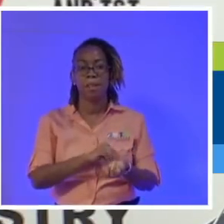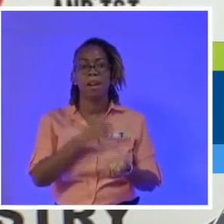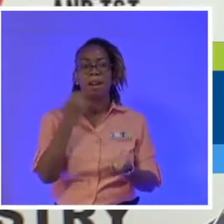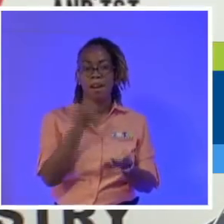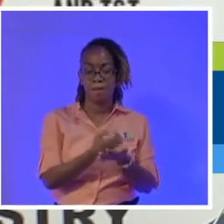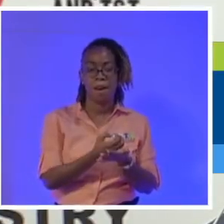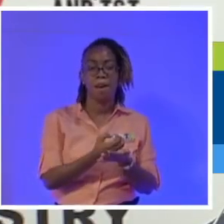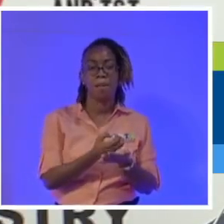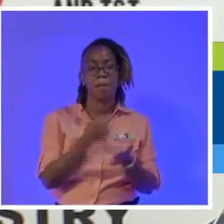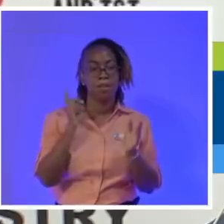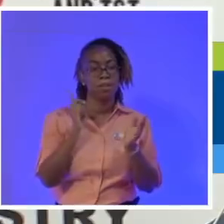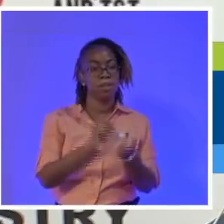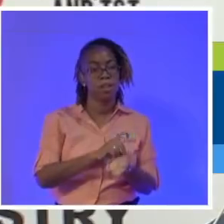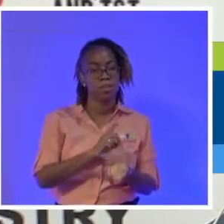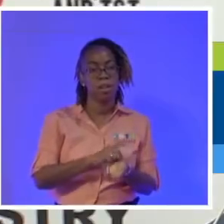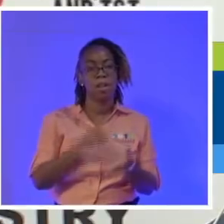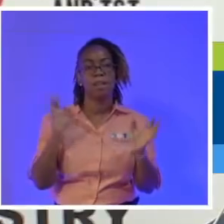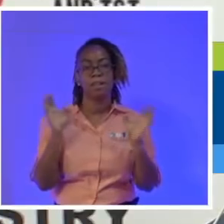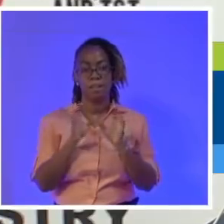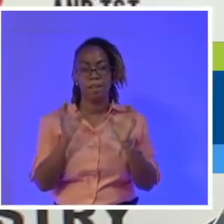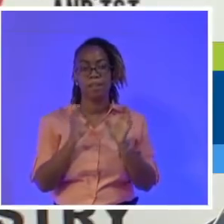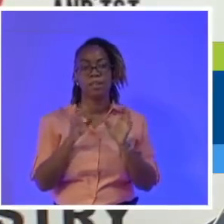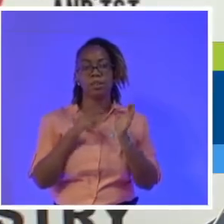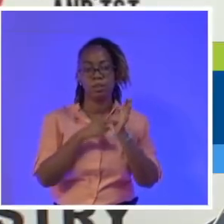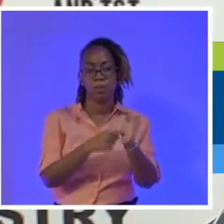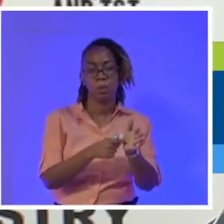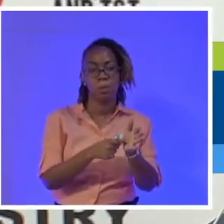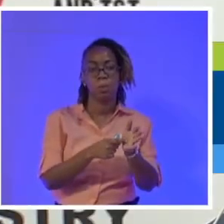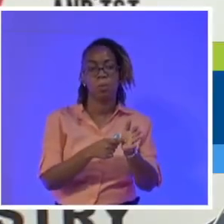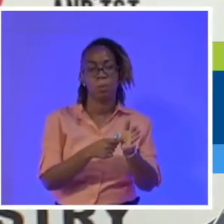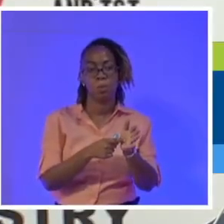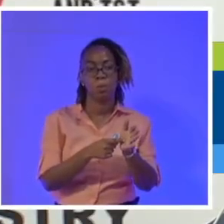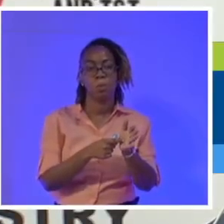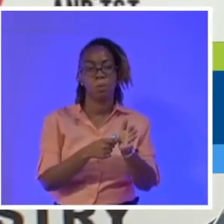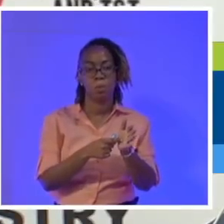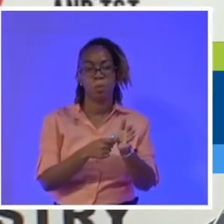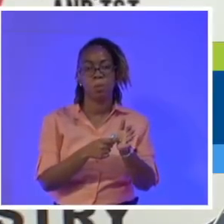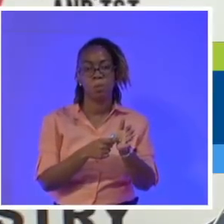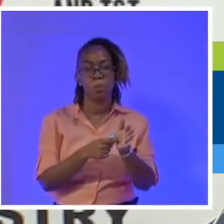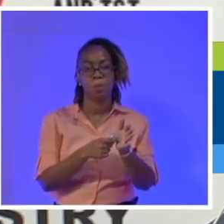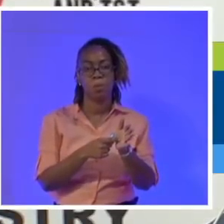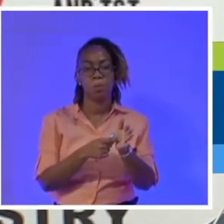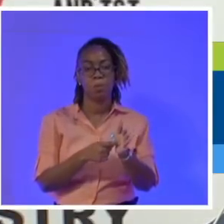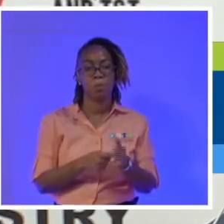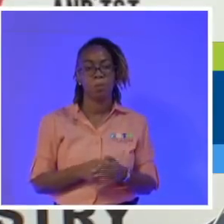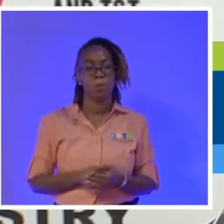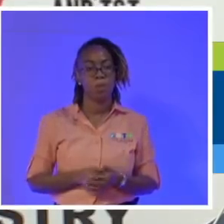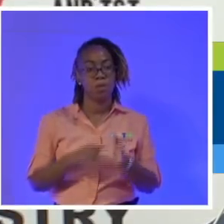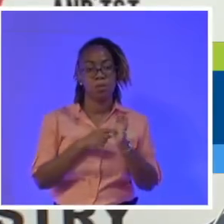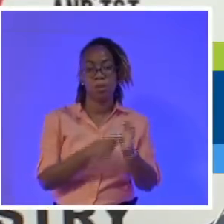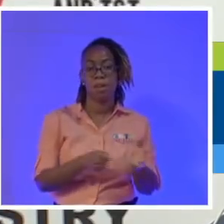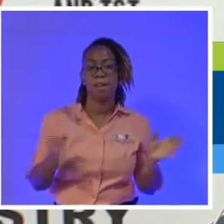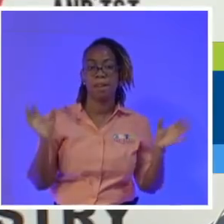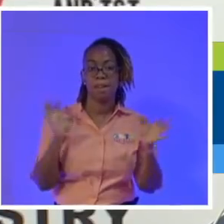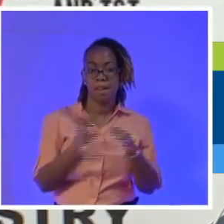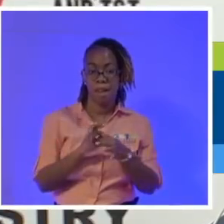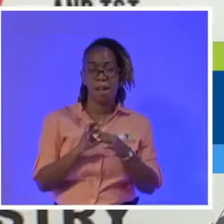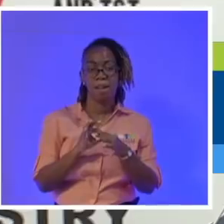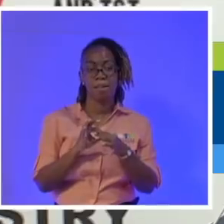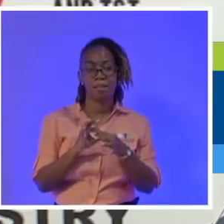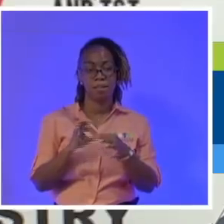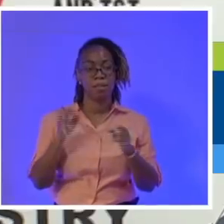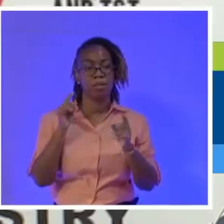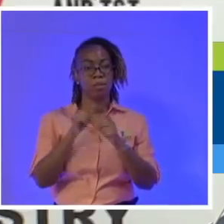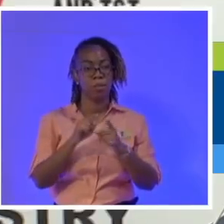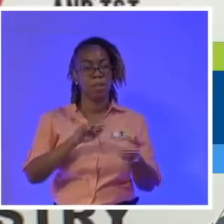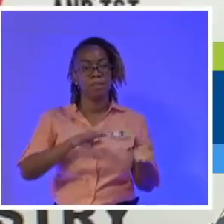certificates that demonstrate or that make a causal link. And when I'm finished with my answer, I